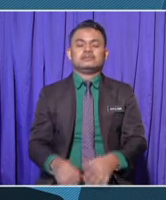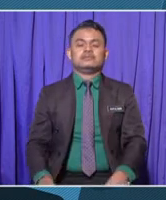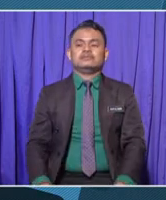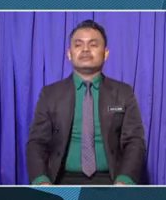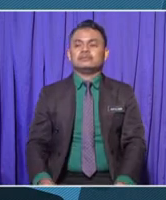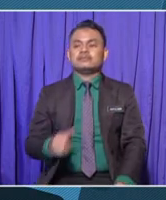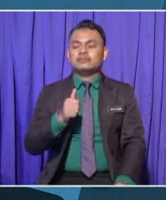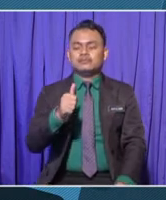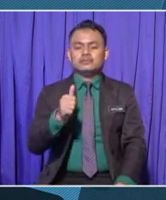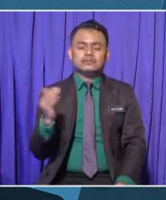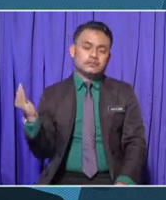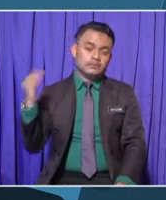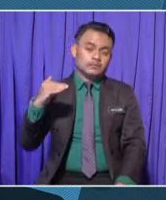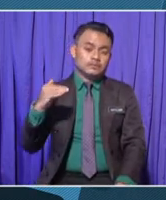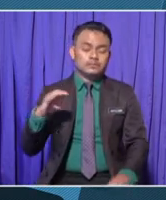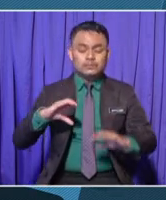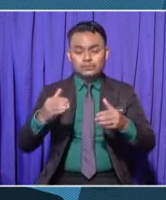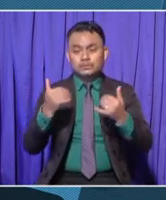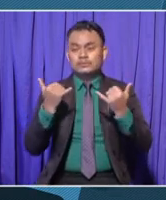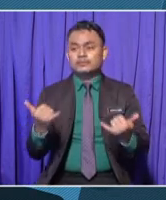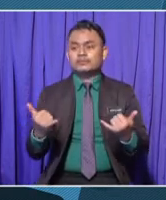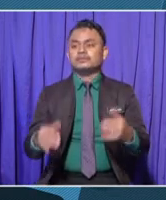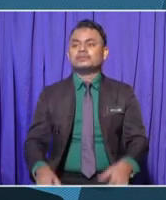Good! Let's do it now.